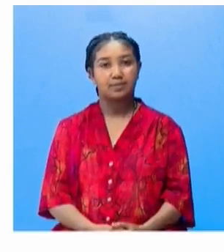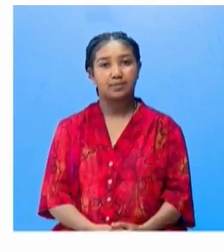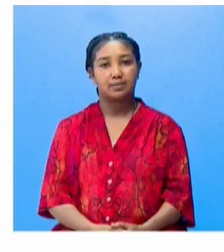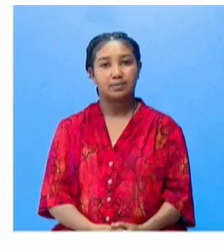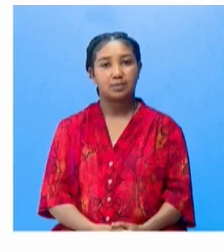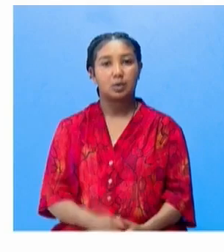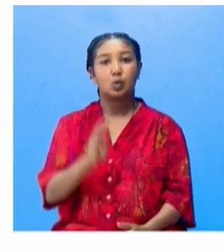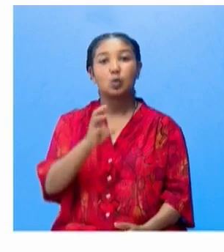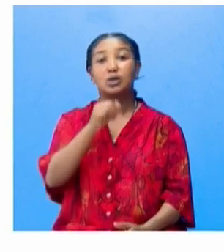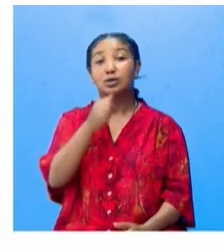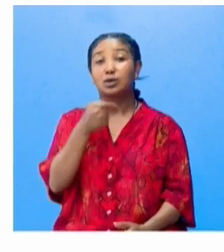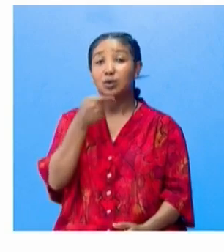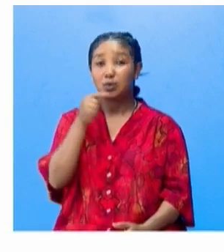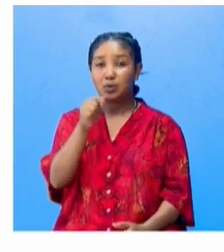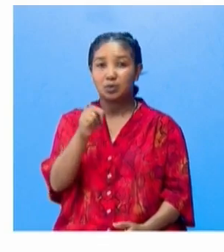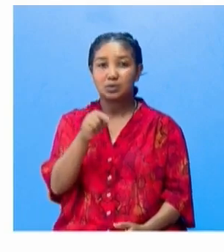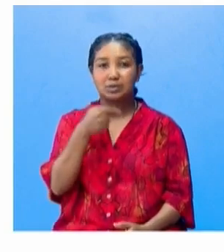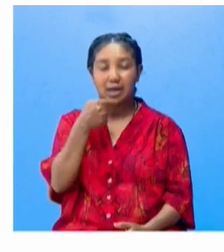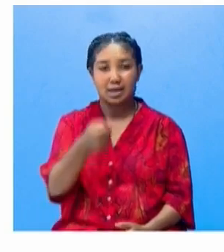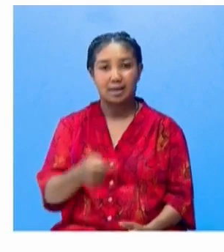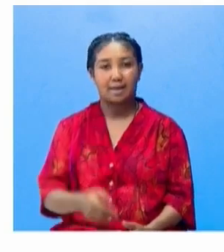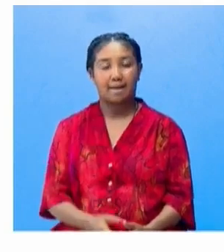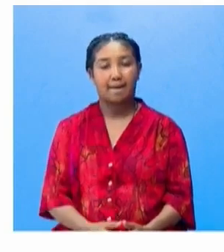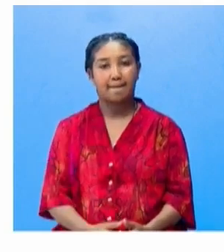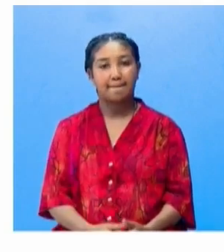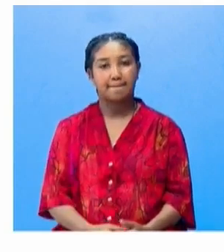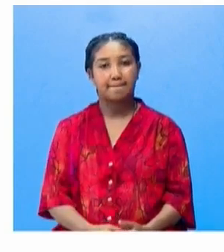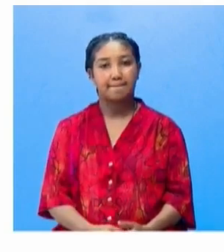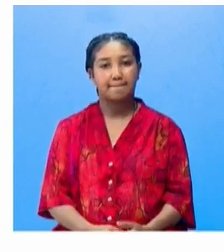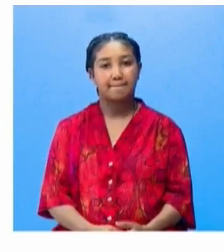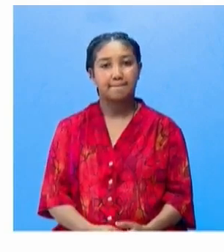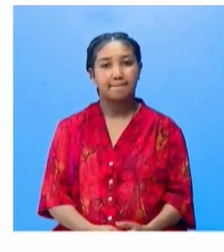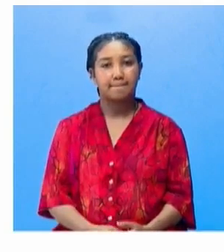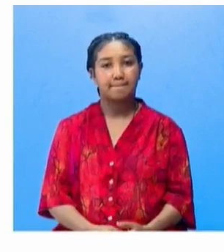Wouldn't you say?